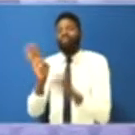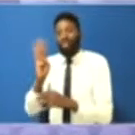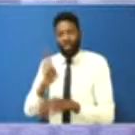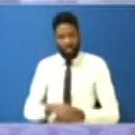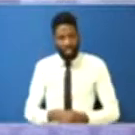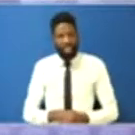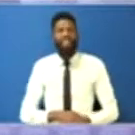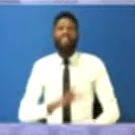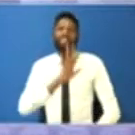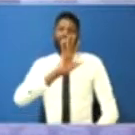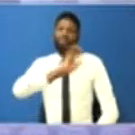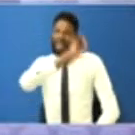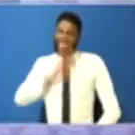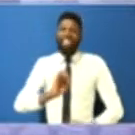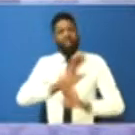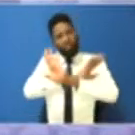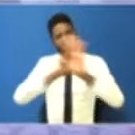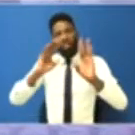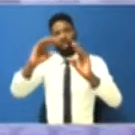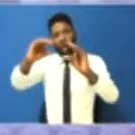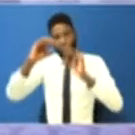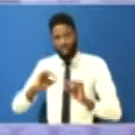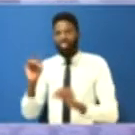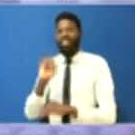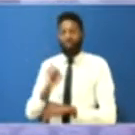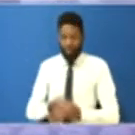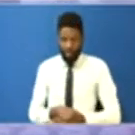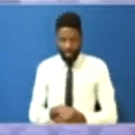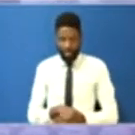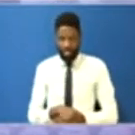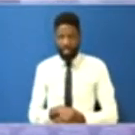percent only nairobi nairobi